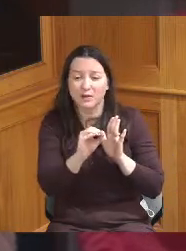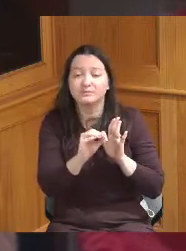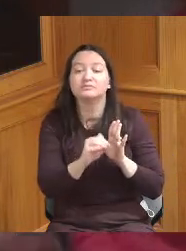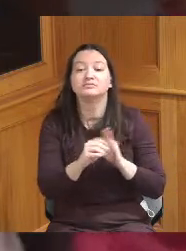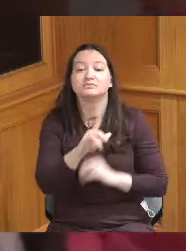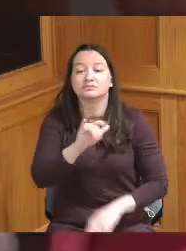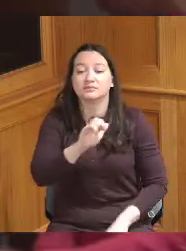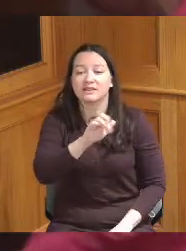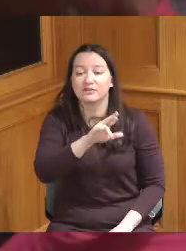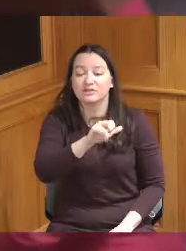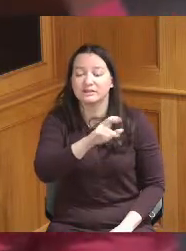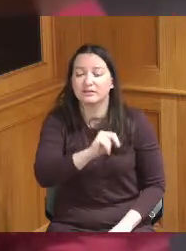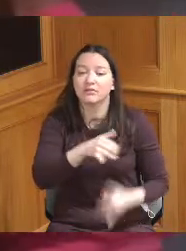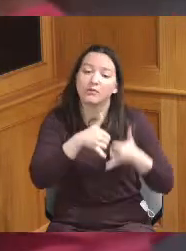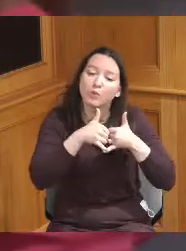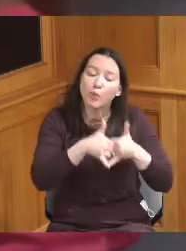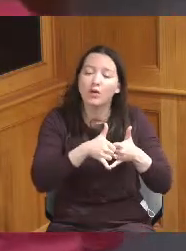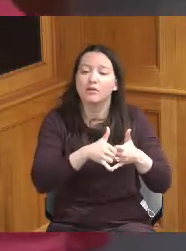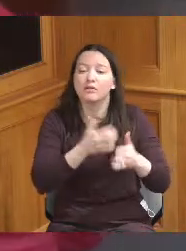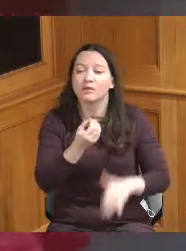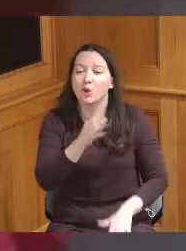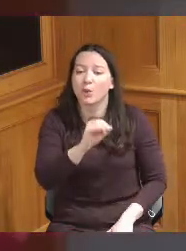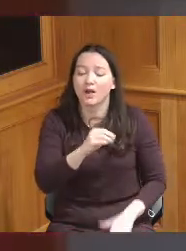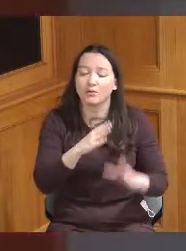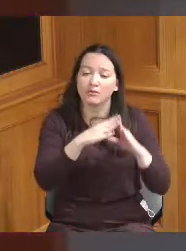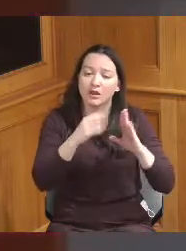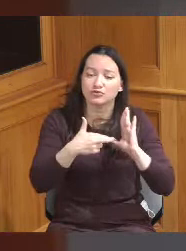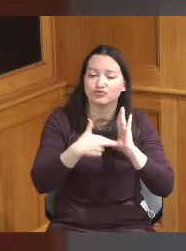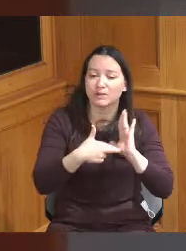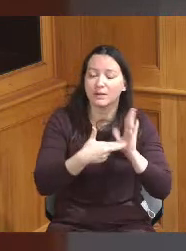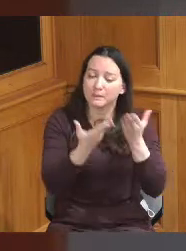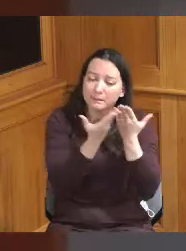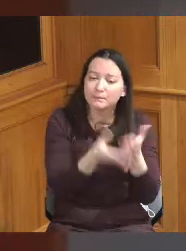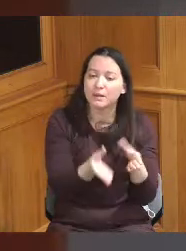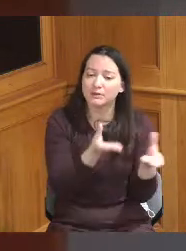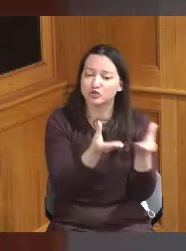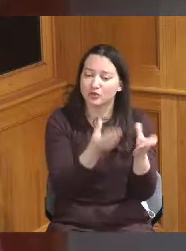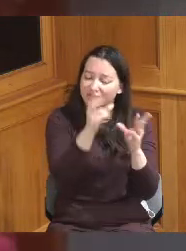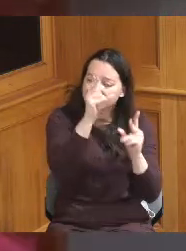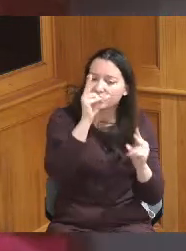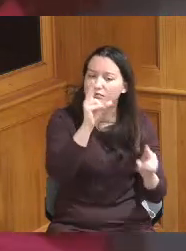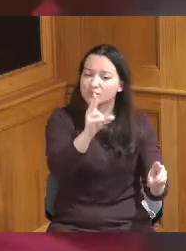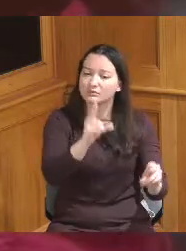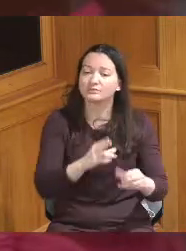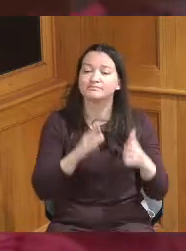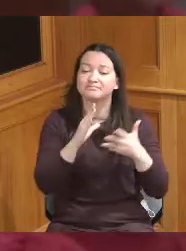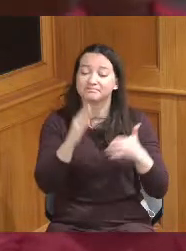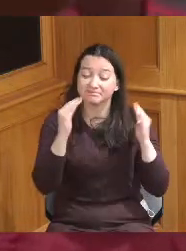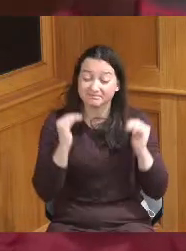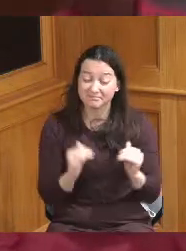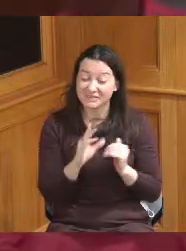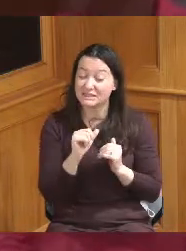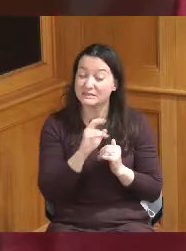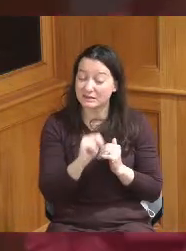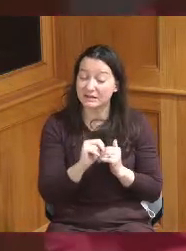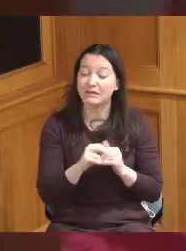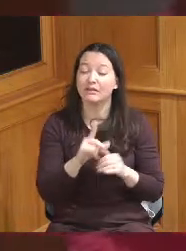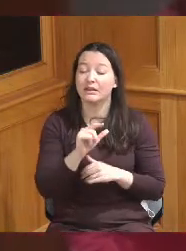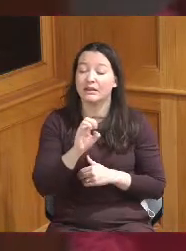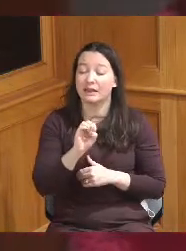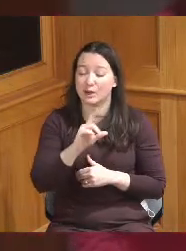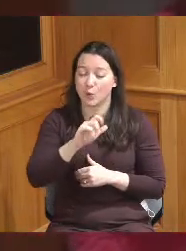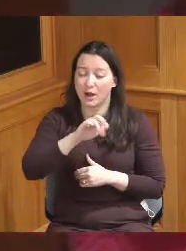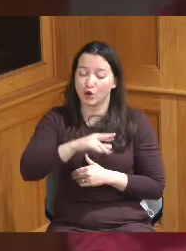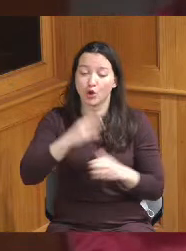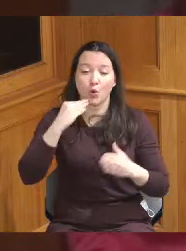Award honoree, an Ohio House of Representatives Public Service honoree, a Cincinnati Inquirer Hometown